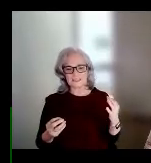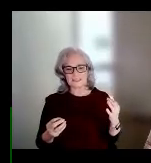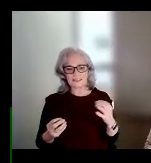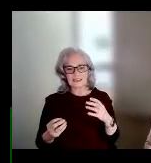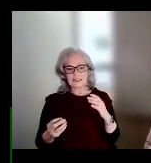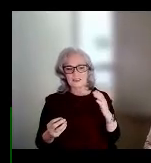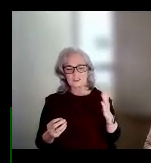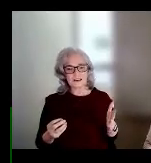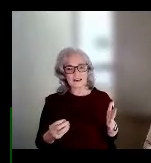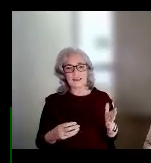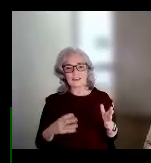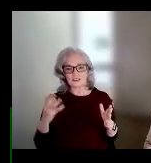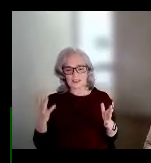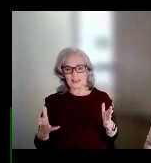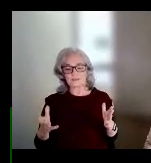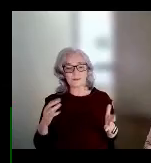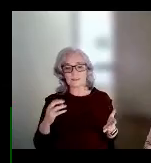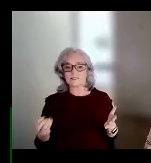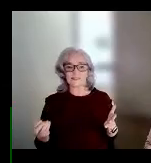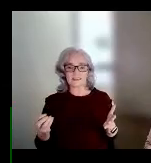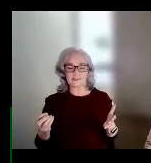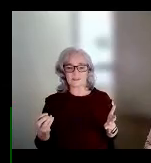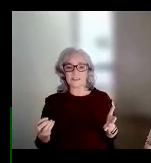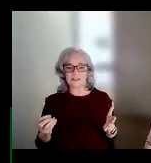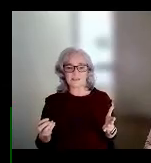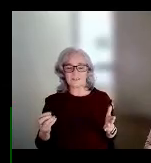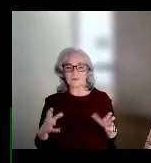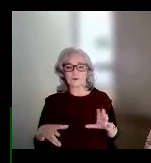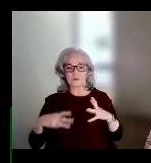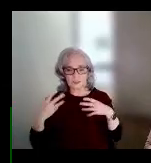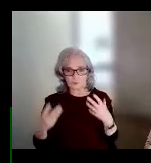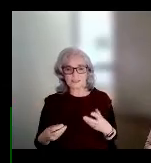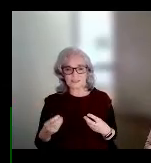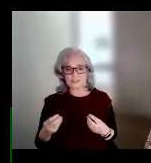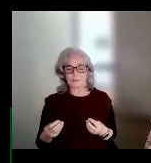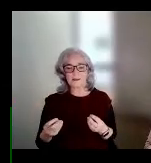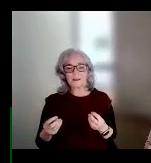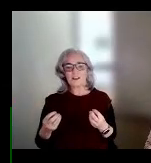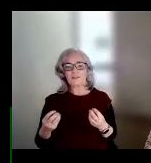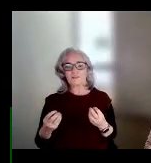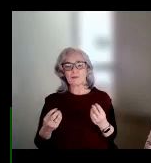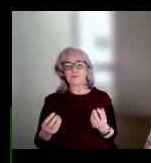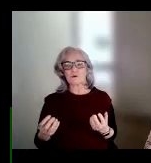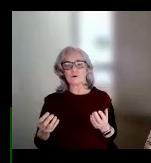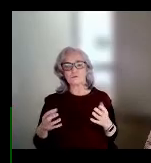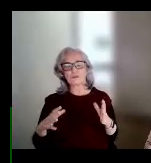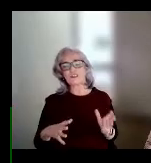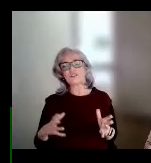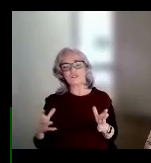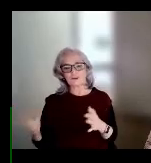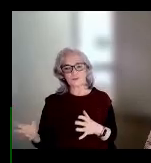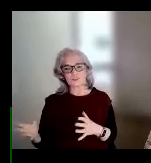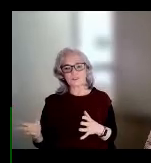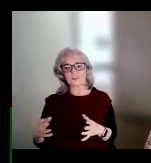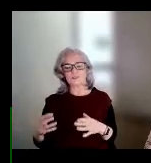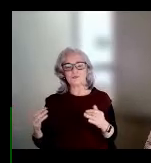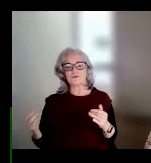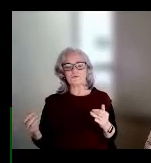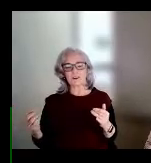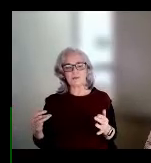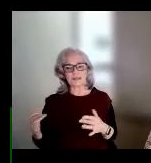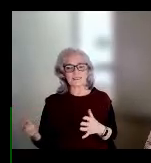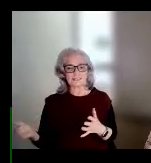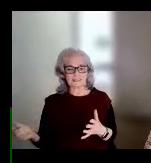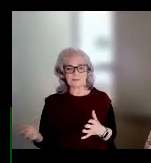with MND Australia and within the state associations as well to help skill up the people who work in general services